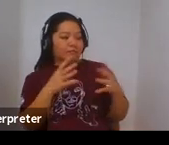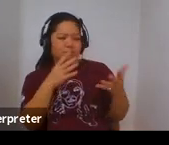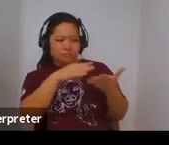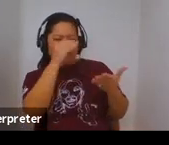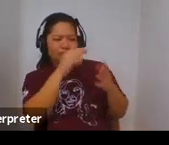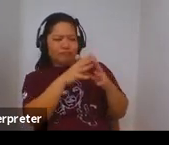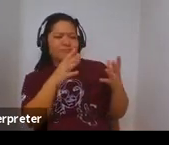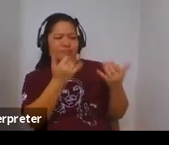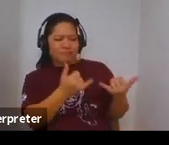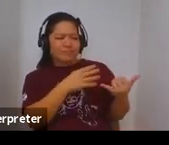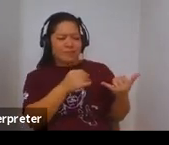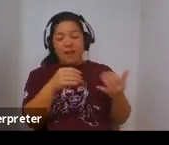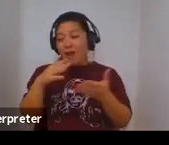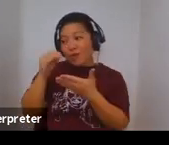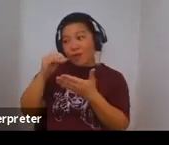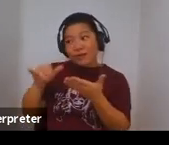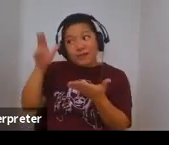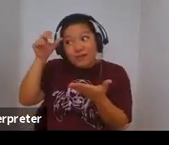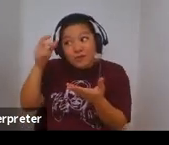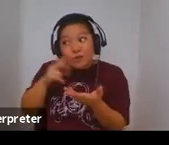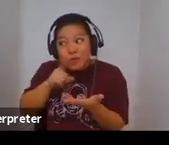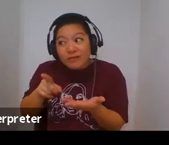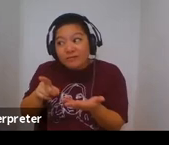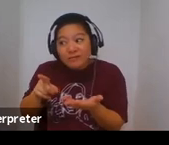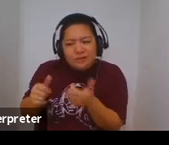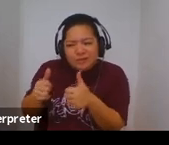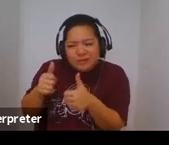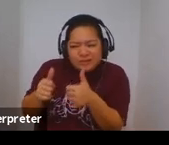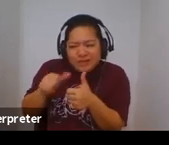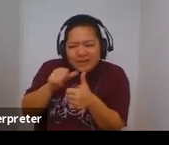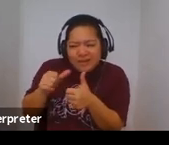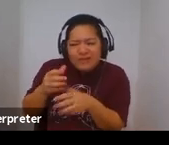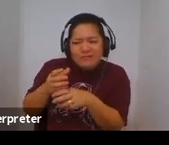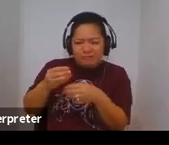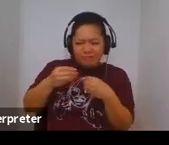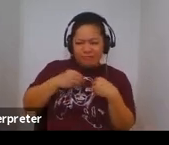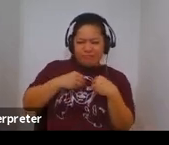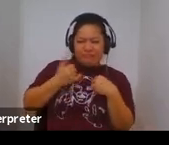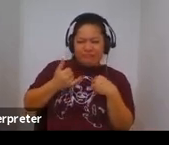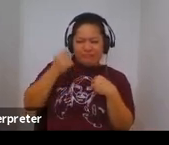I. I mean, I learned that the devil's real, which I'm just now taking in.